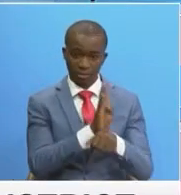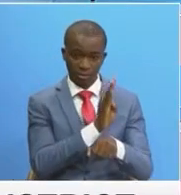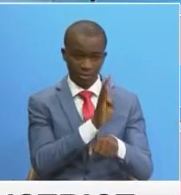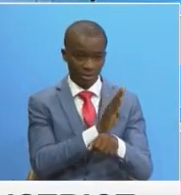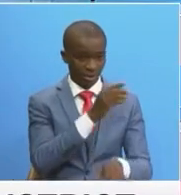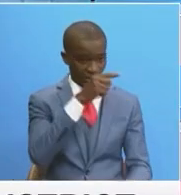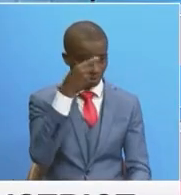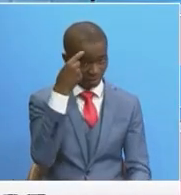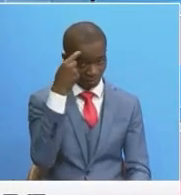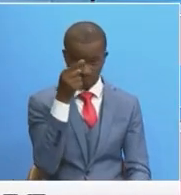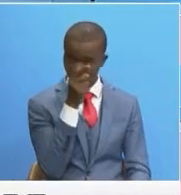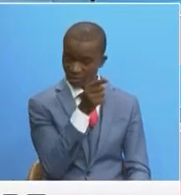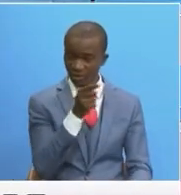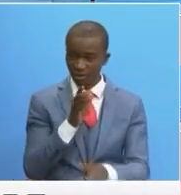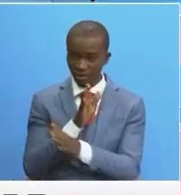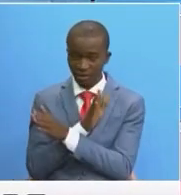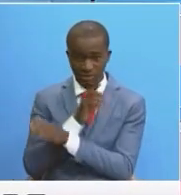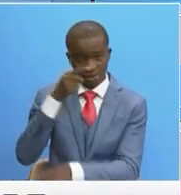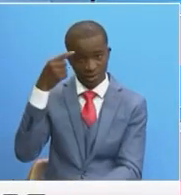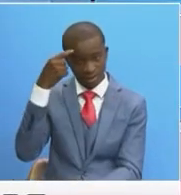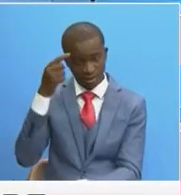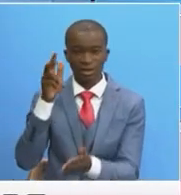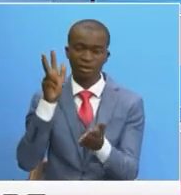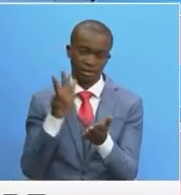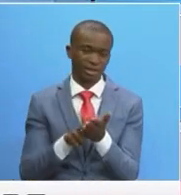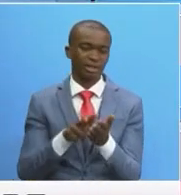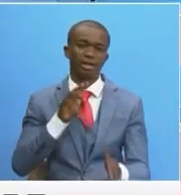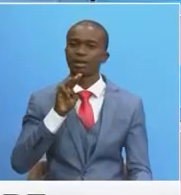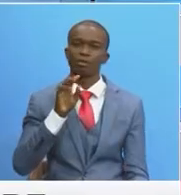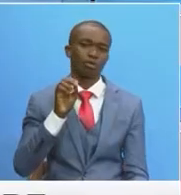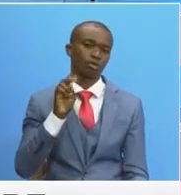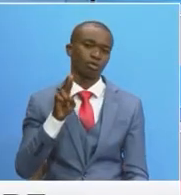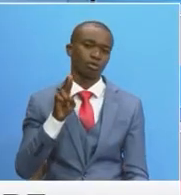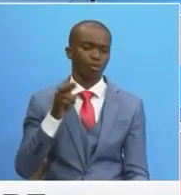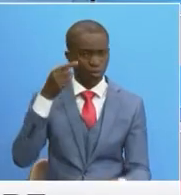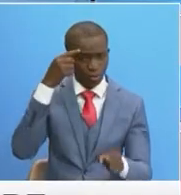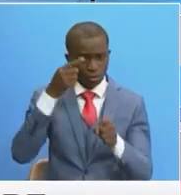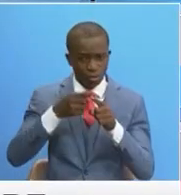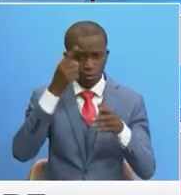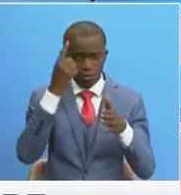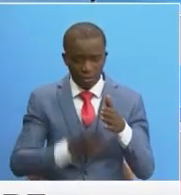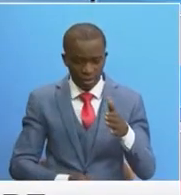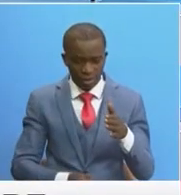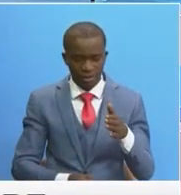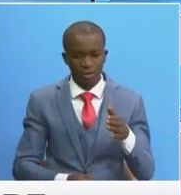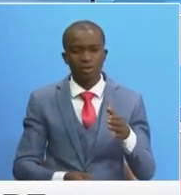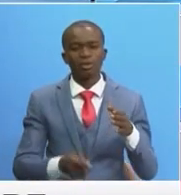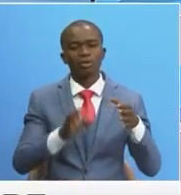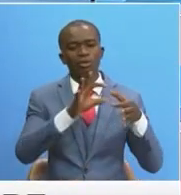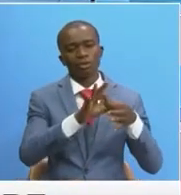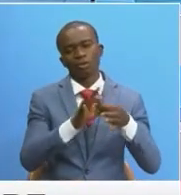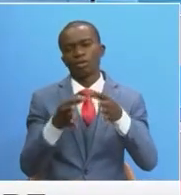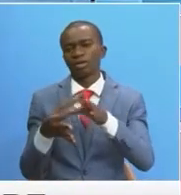of understanding, MOU, with the government of Burundi to facilitate optic fiber connectivity